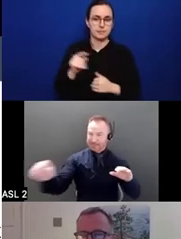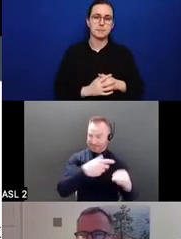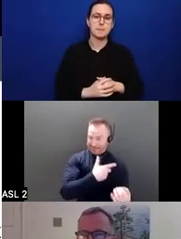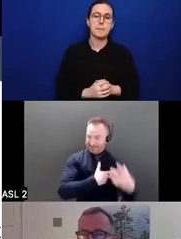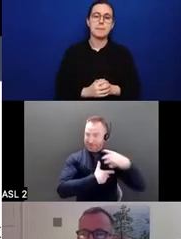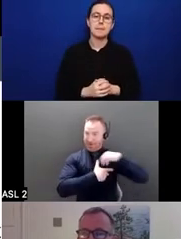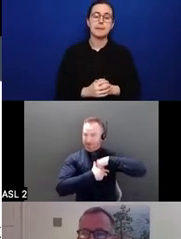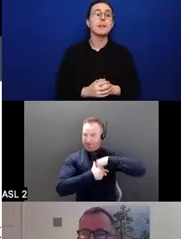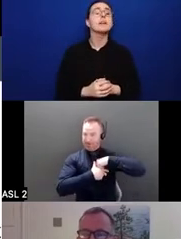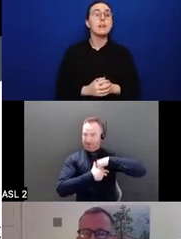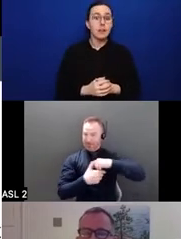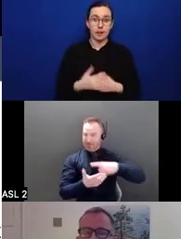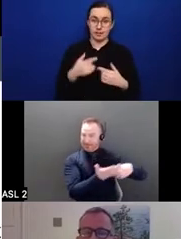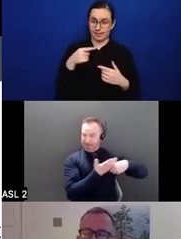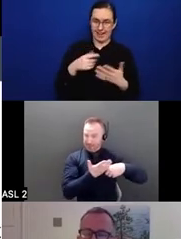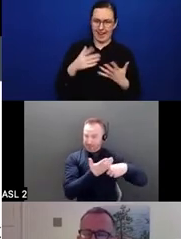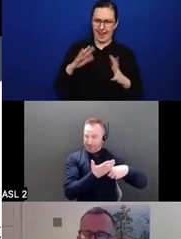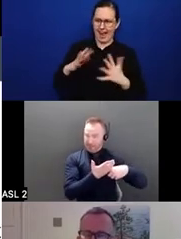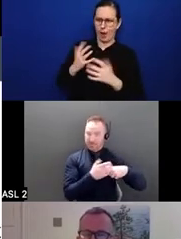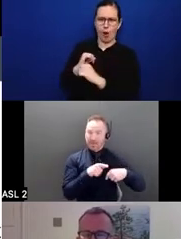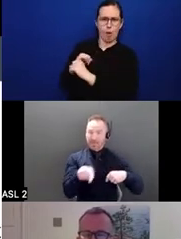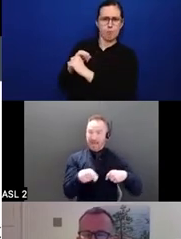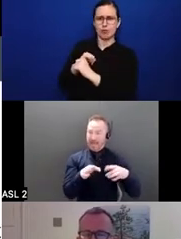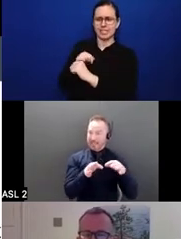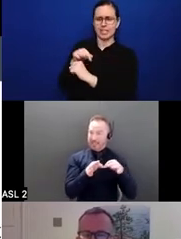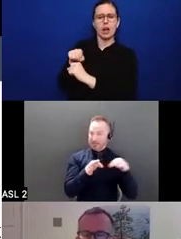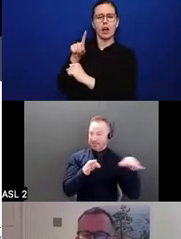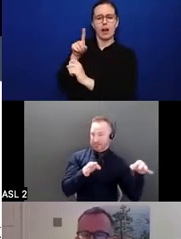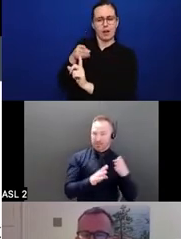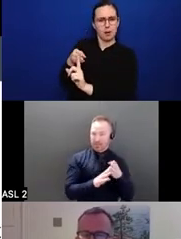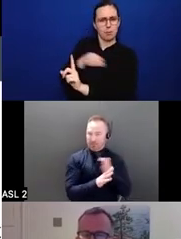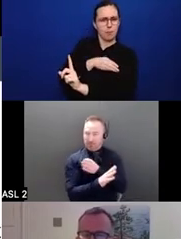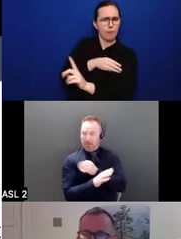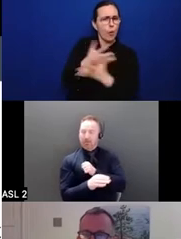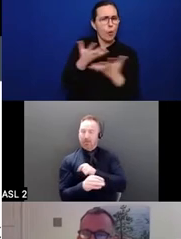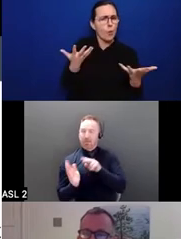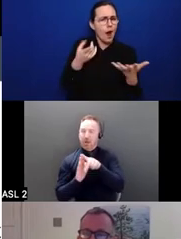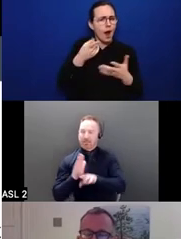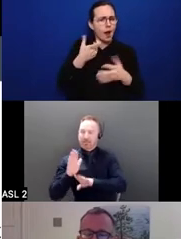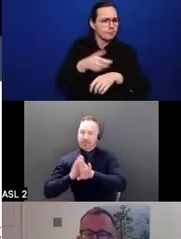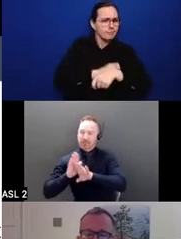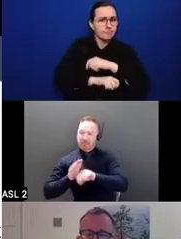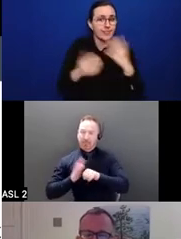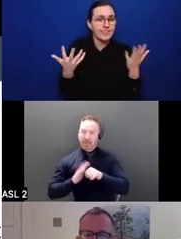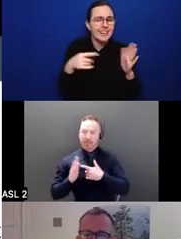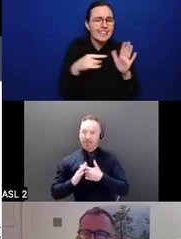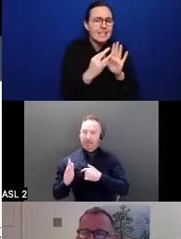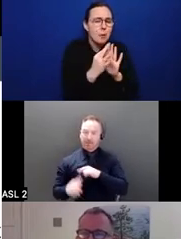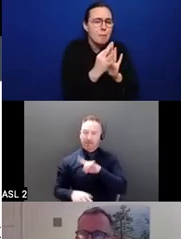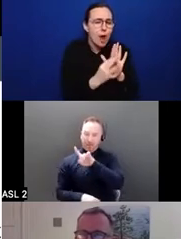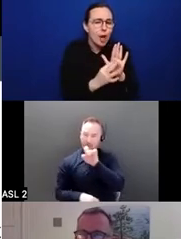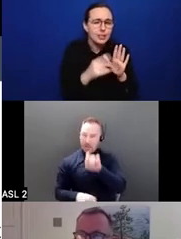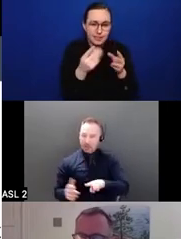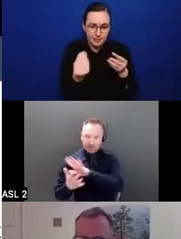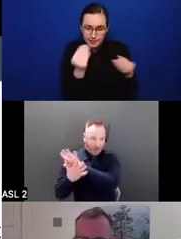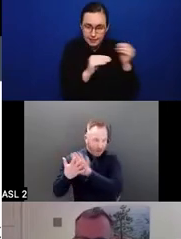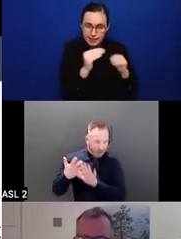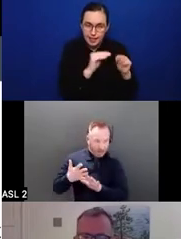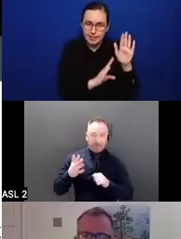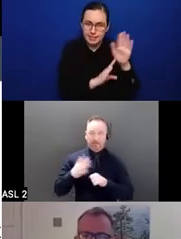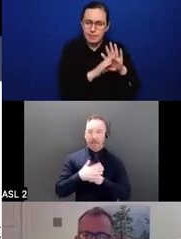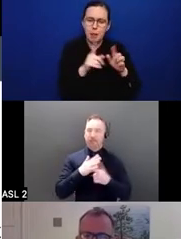say, would be the development of policies that address these questions, identifying priorities and measures. That's not the most